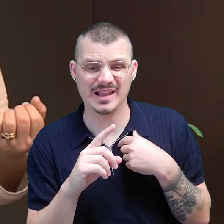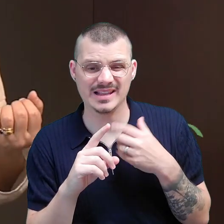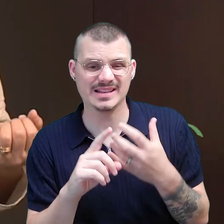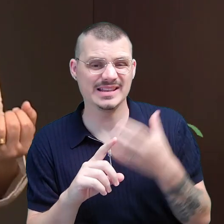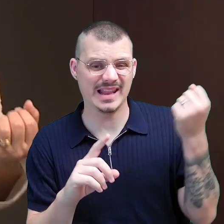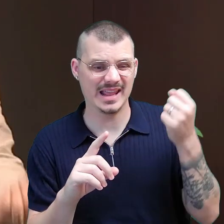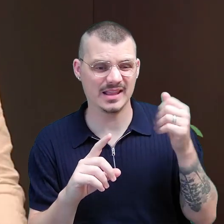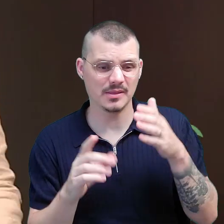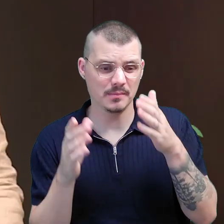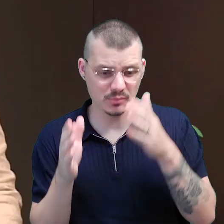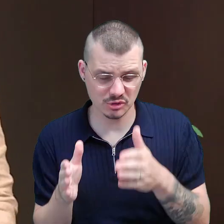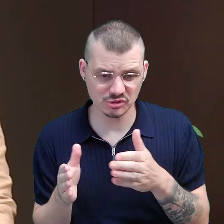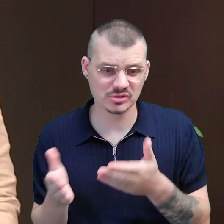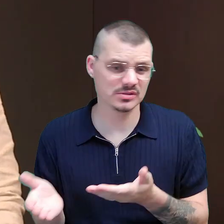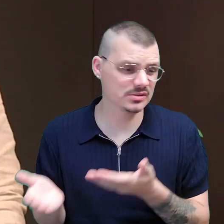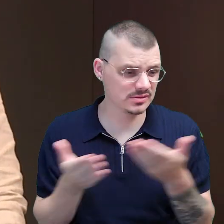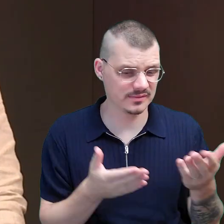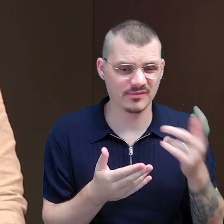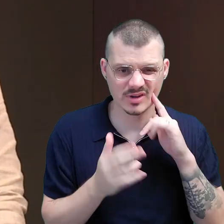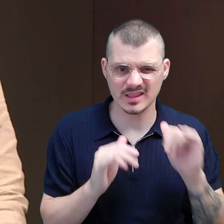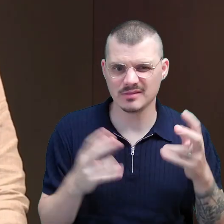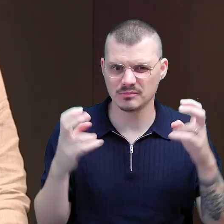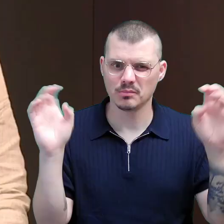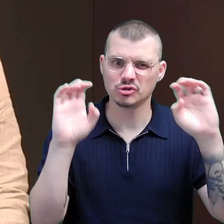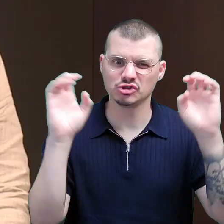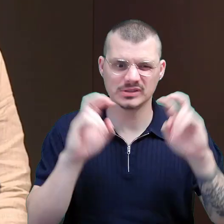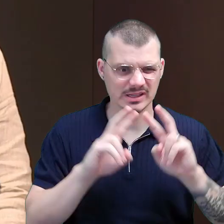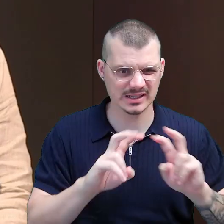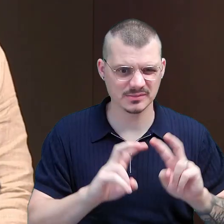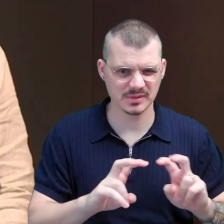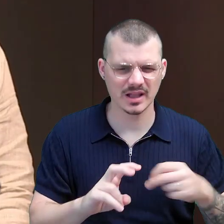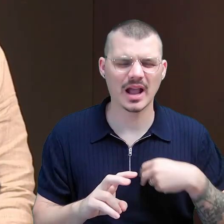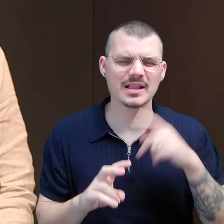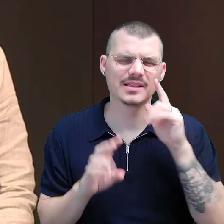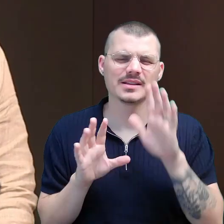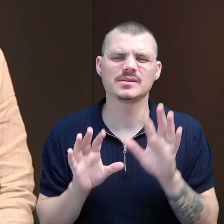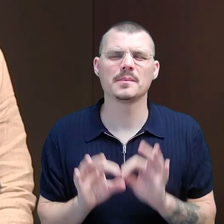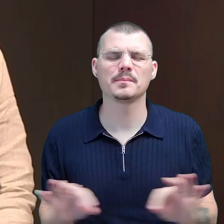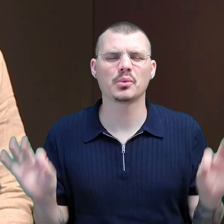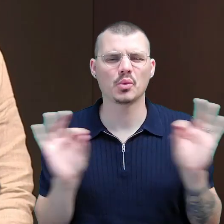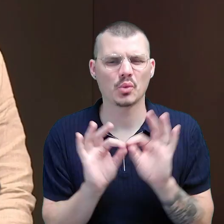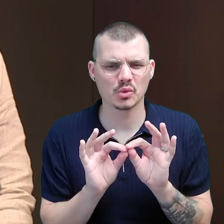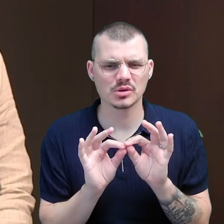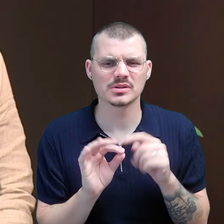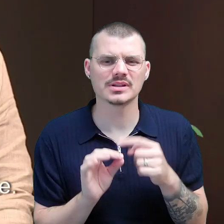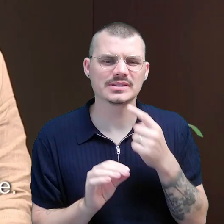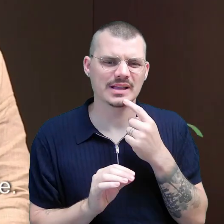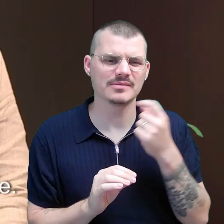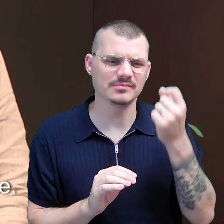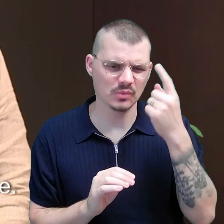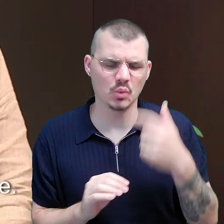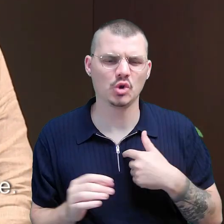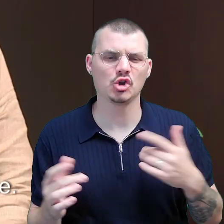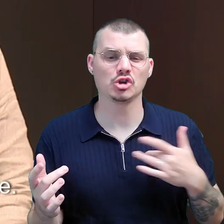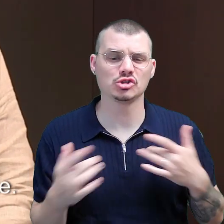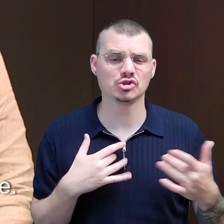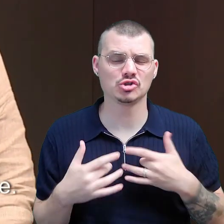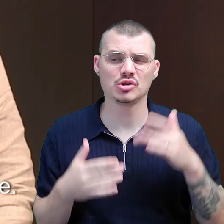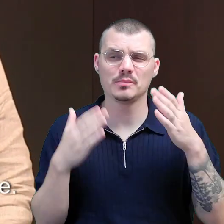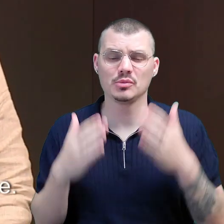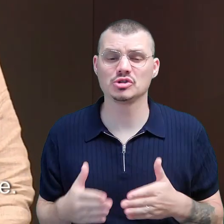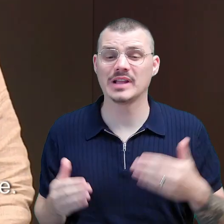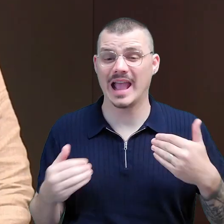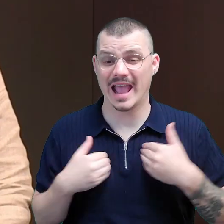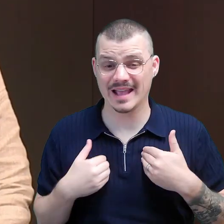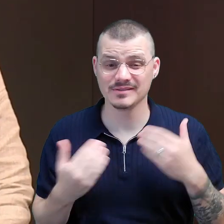take the person in for the emergency assessment, I think it's very important to say, we are concerned this person's having